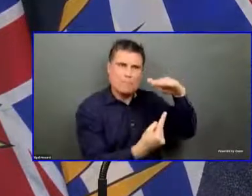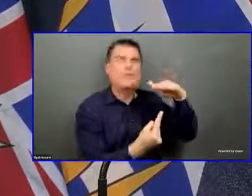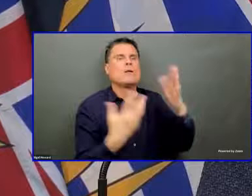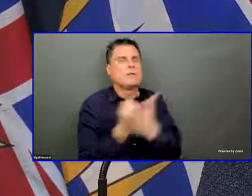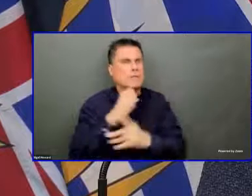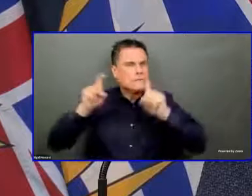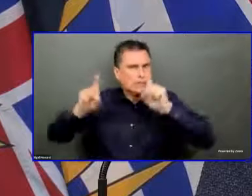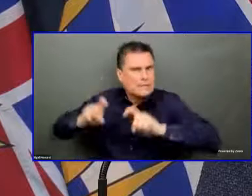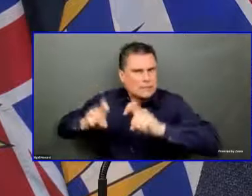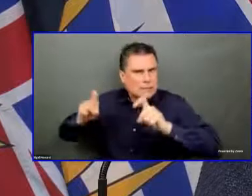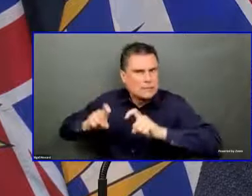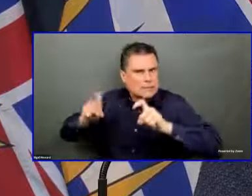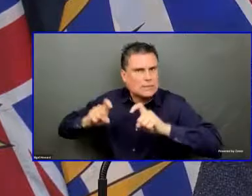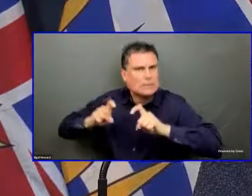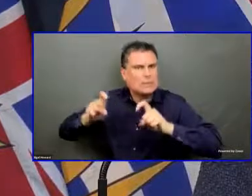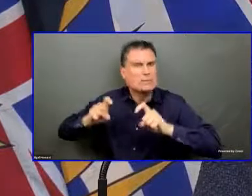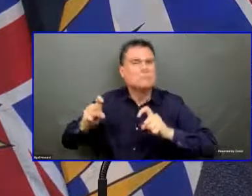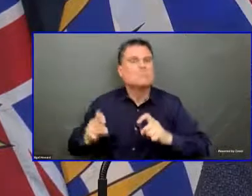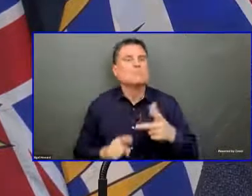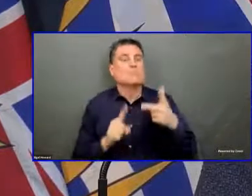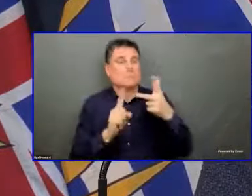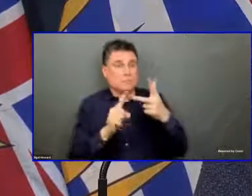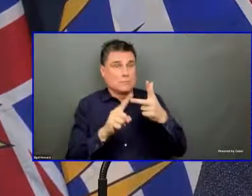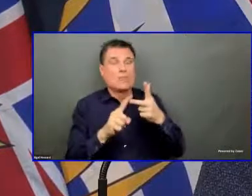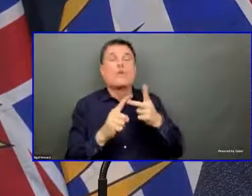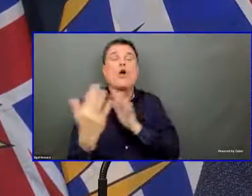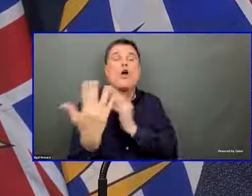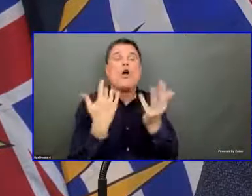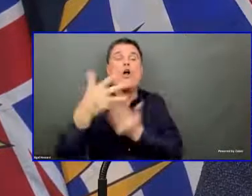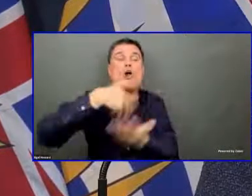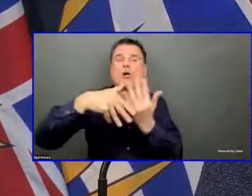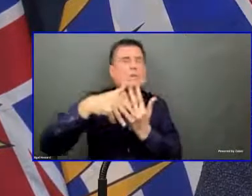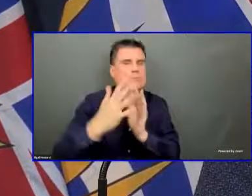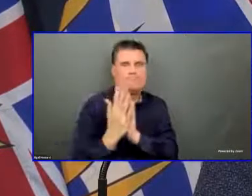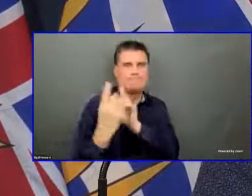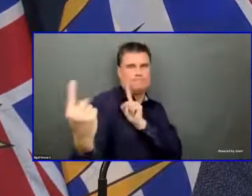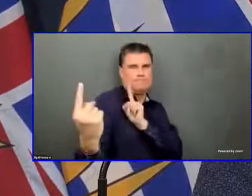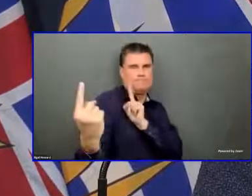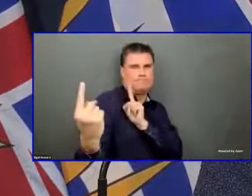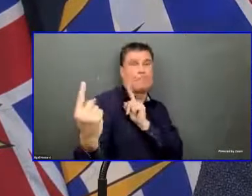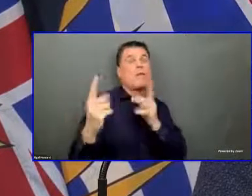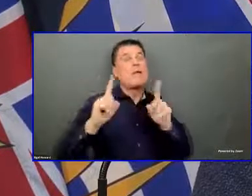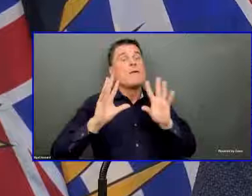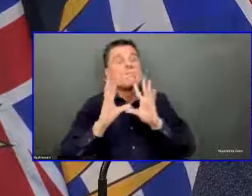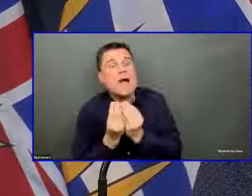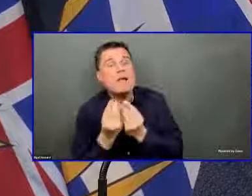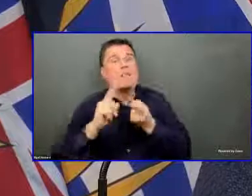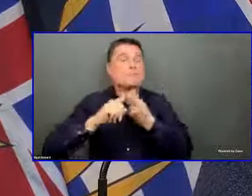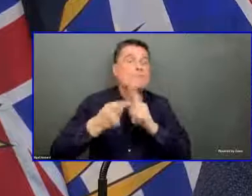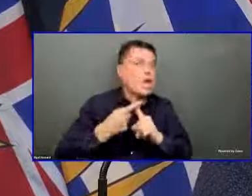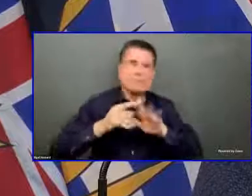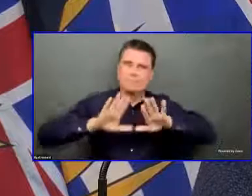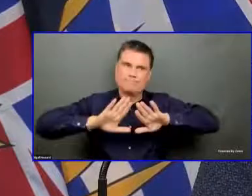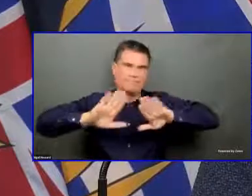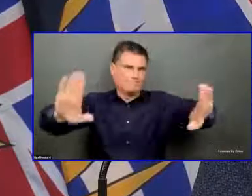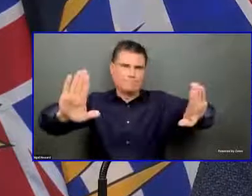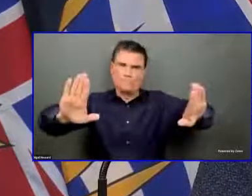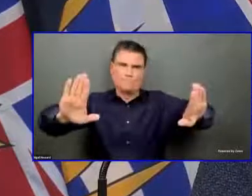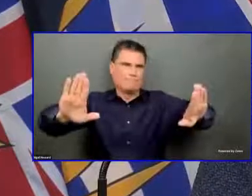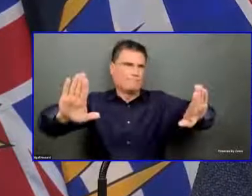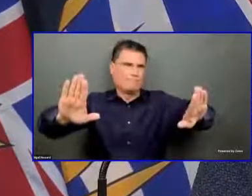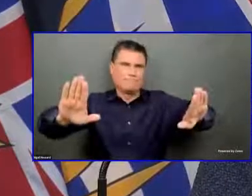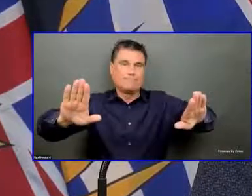friends and family, and not gathering together, especially indoors, following our public health restrictions